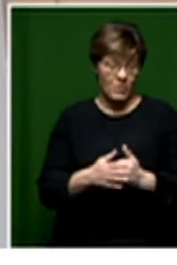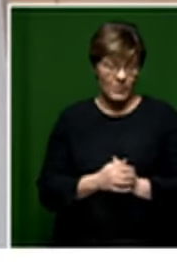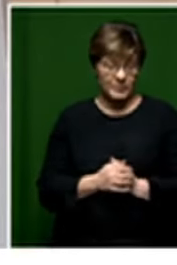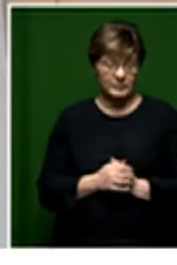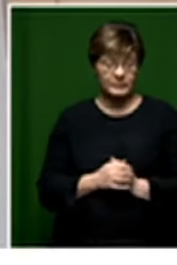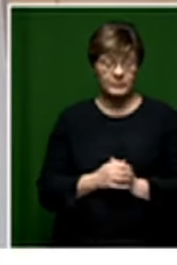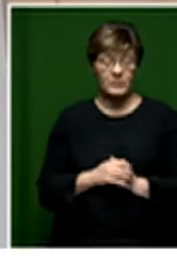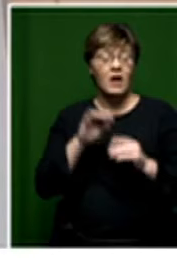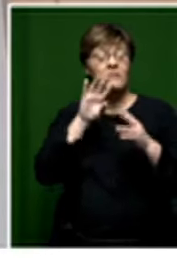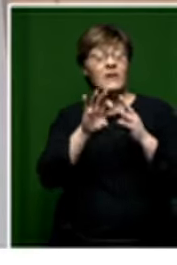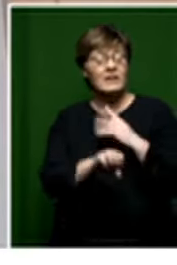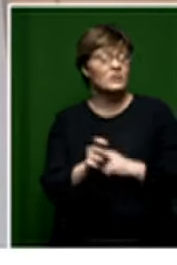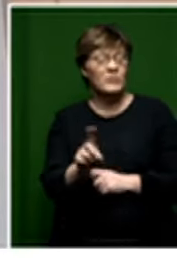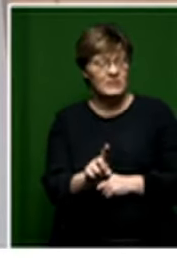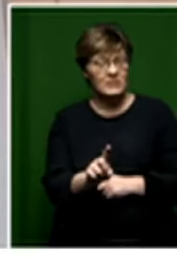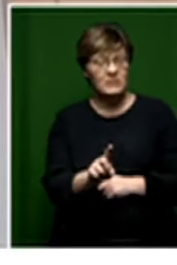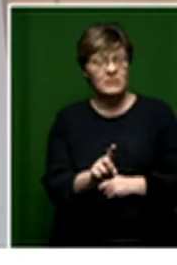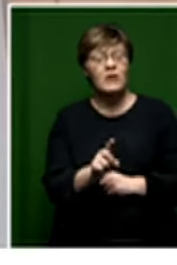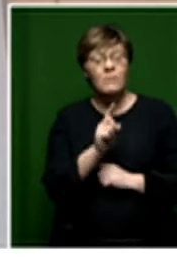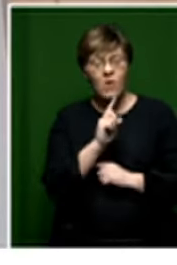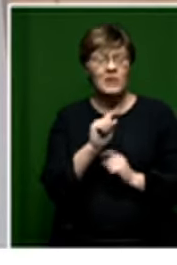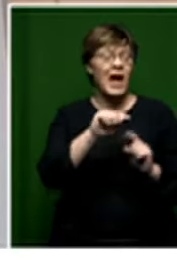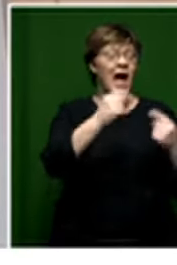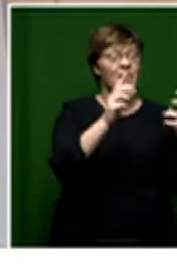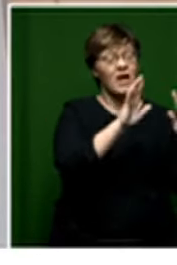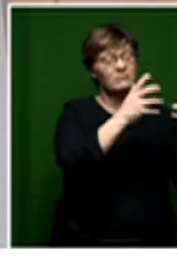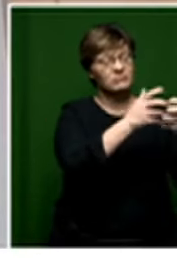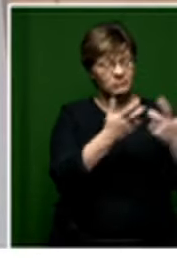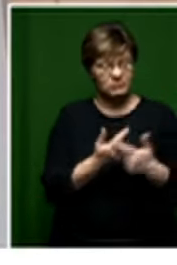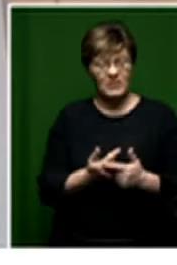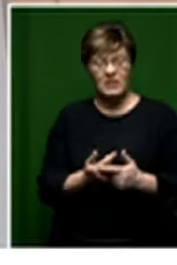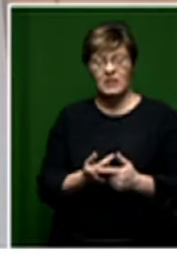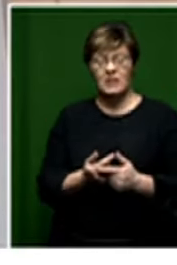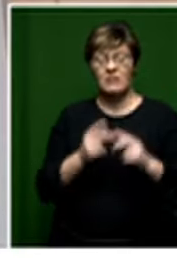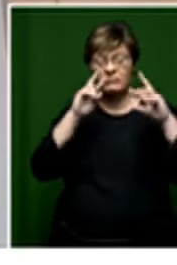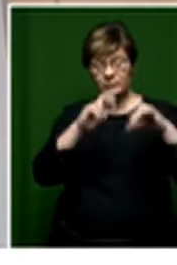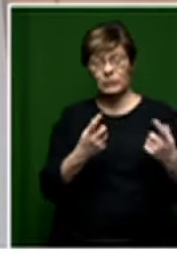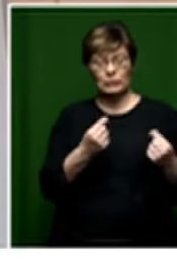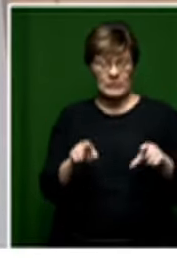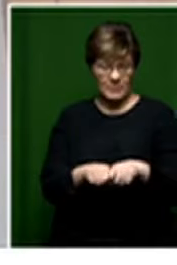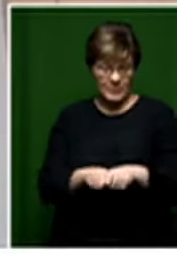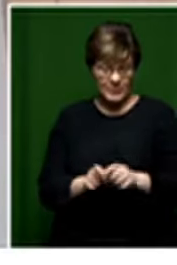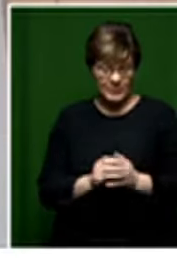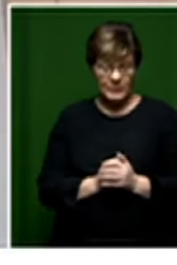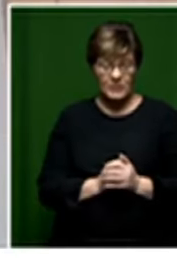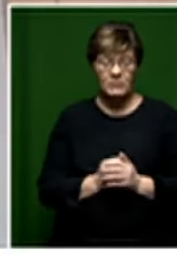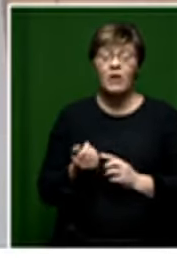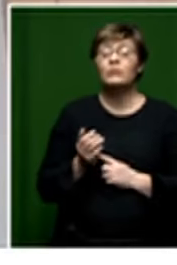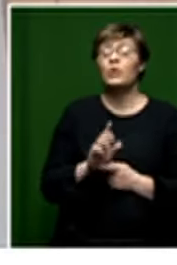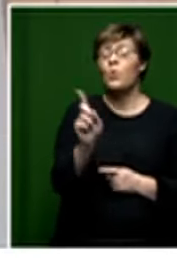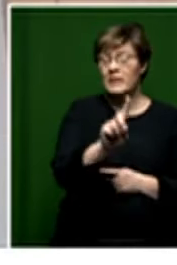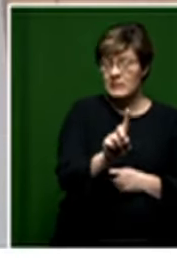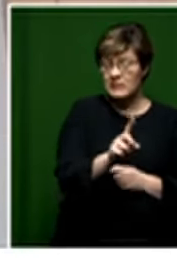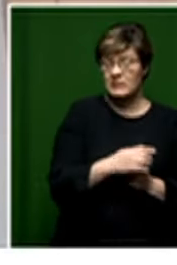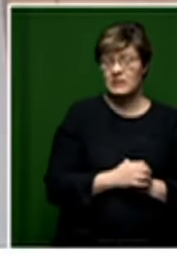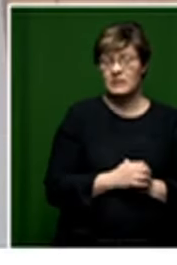that we've come up with are sort of broadly comparable to other surveys, such as NIDS-CRAMS and other key findings. So showing that there has been a